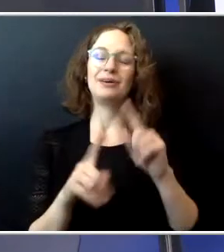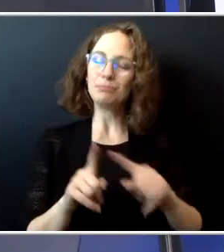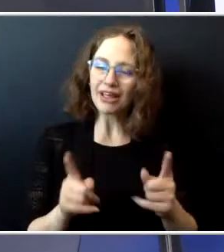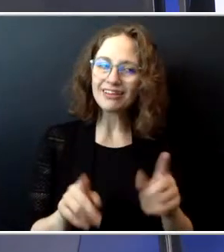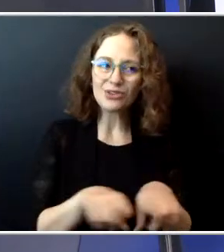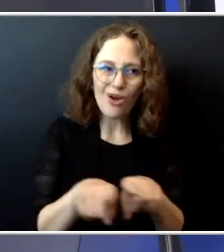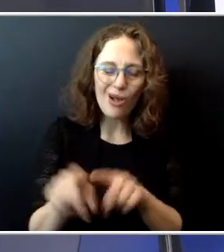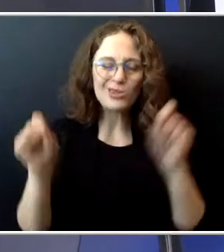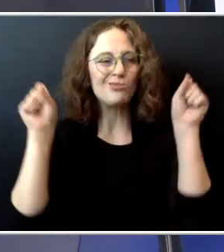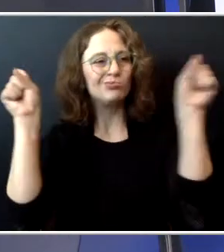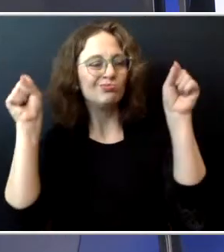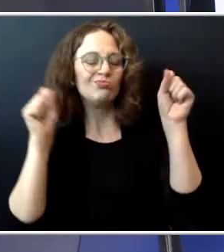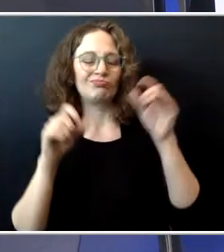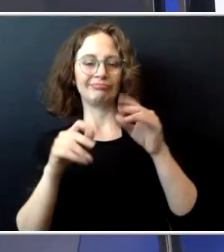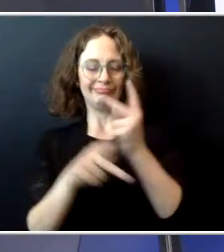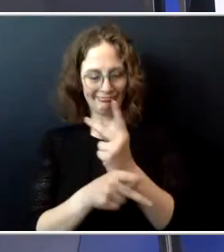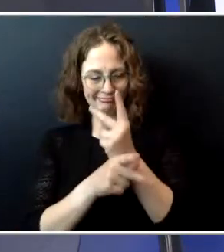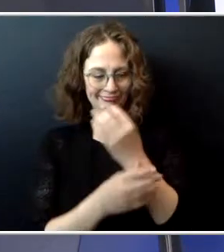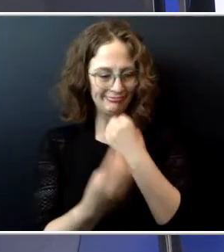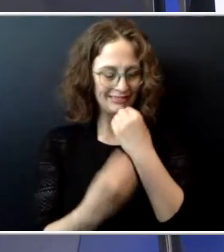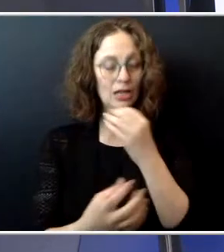smart that you knew your body, but